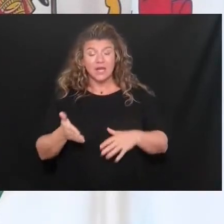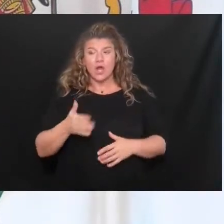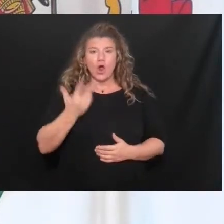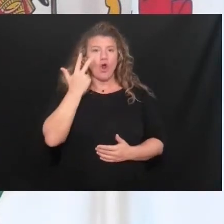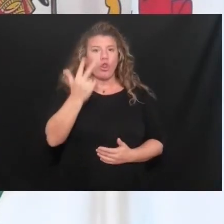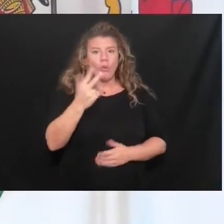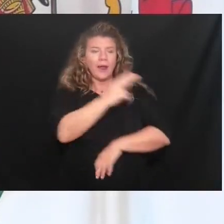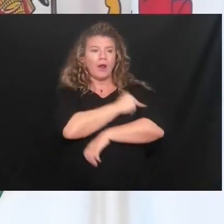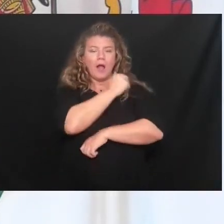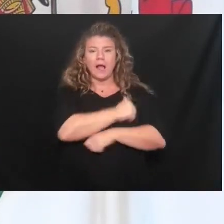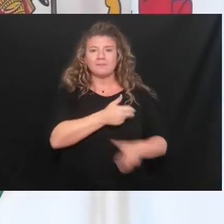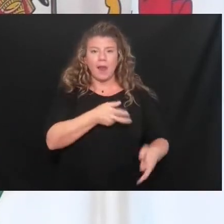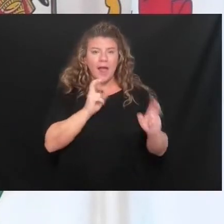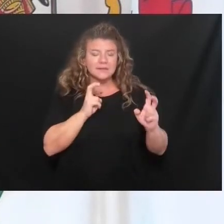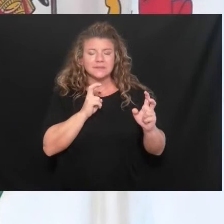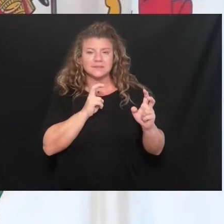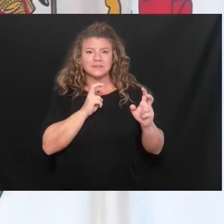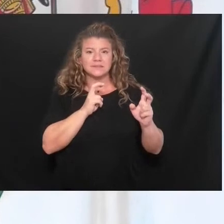are hospitalized,